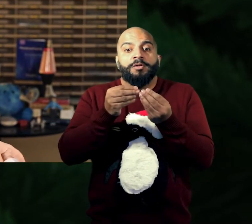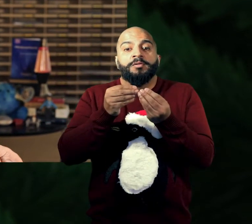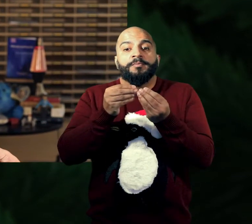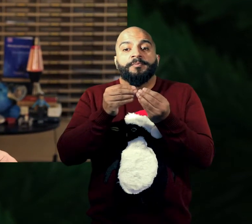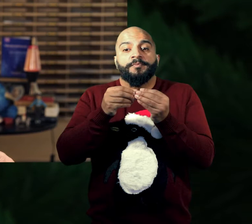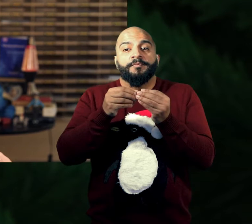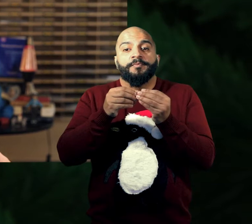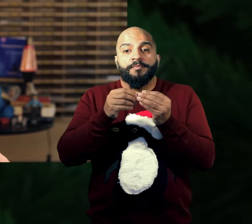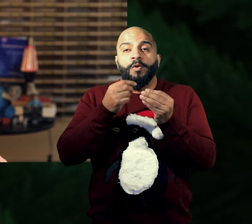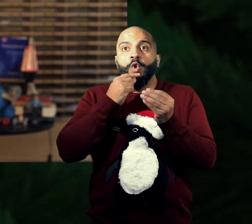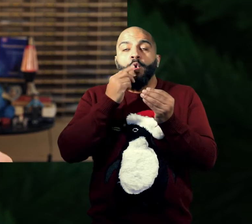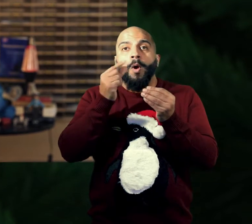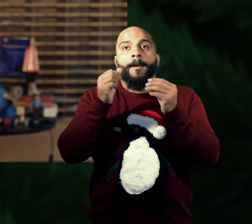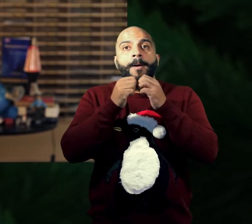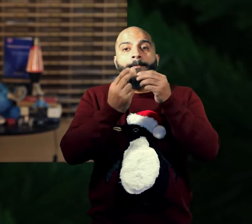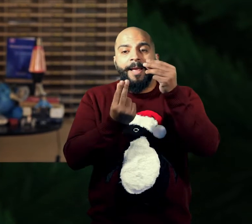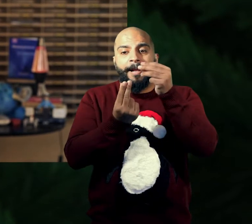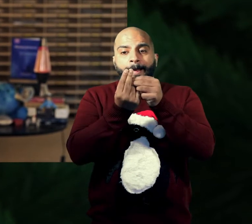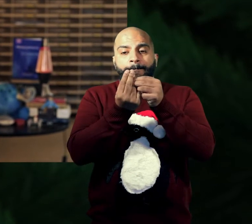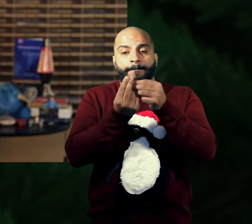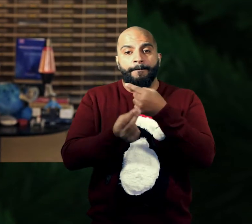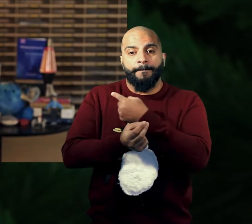it with a paper clip.